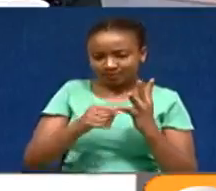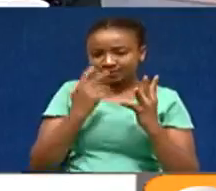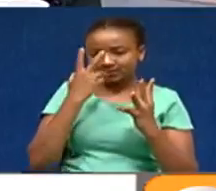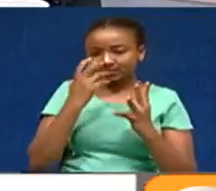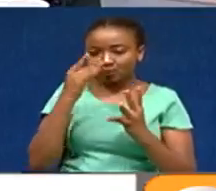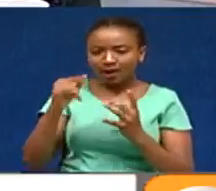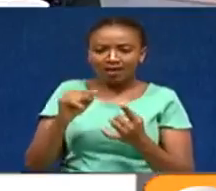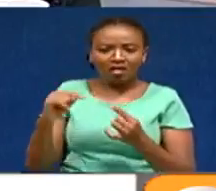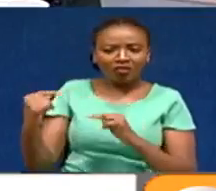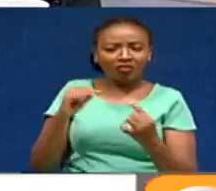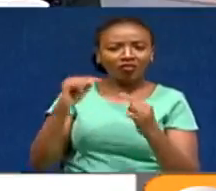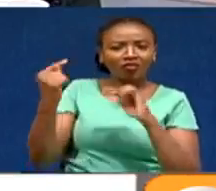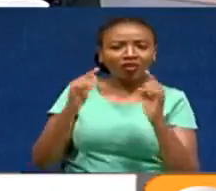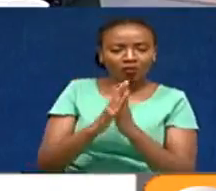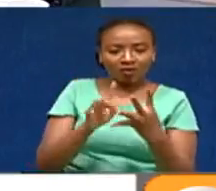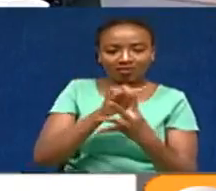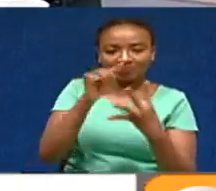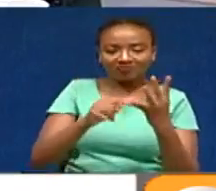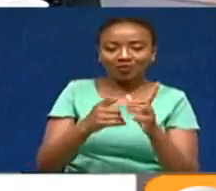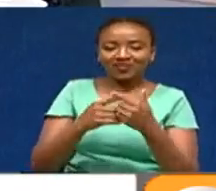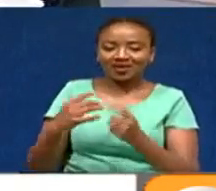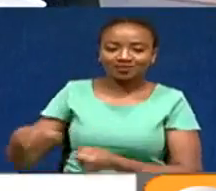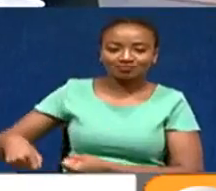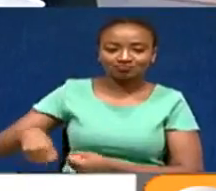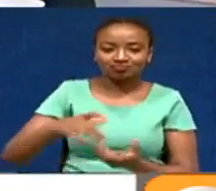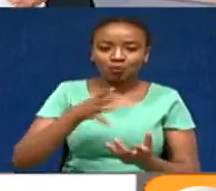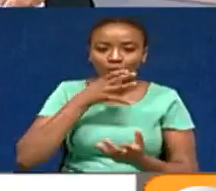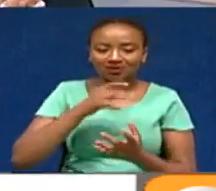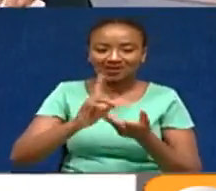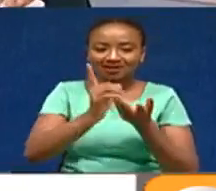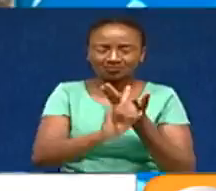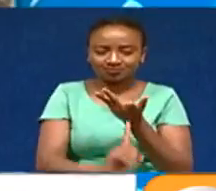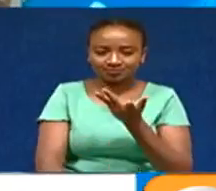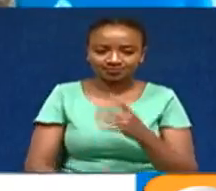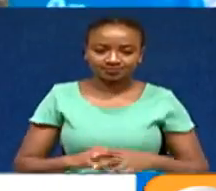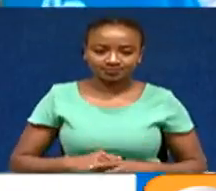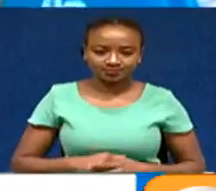deceased was involved in an altercation before he was tossed into the pool.